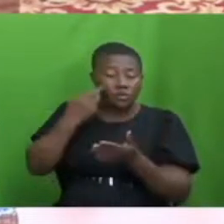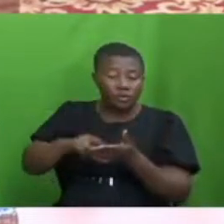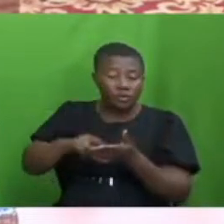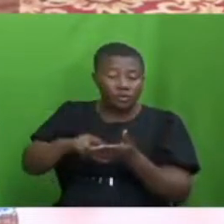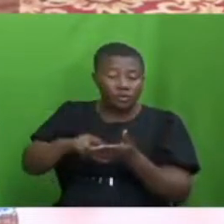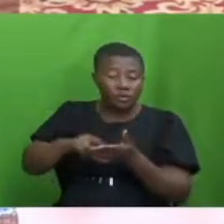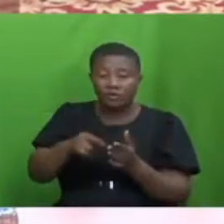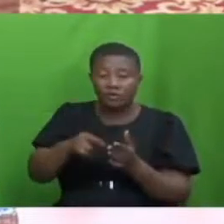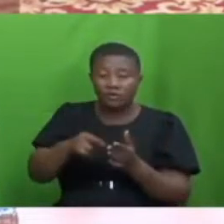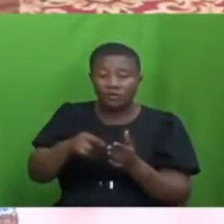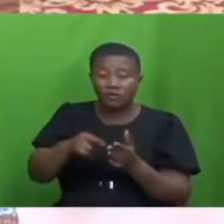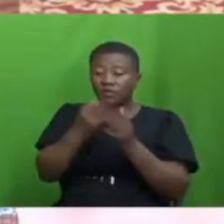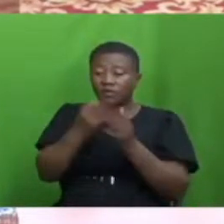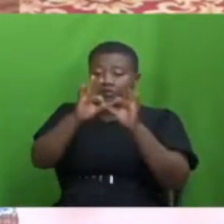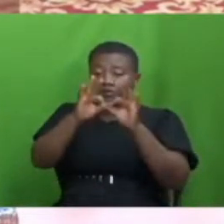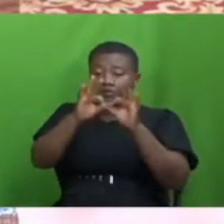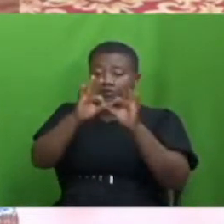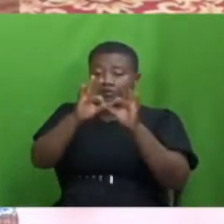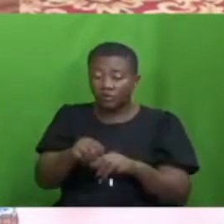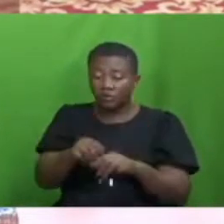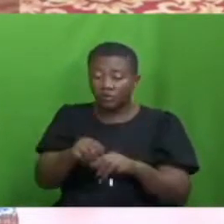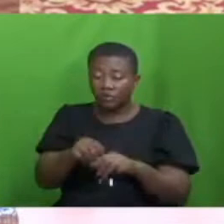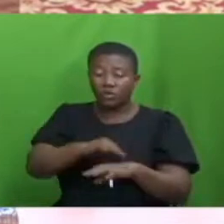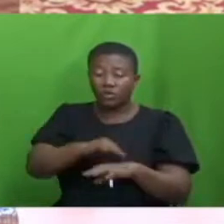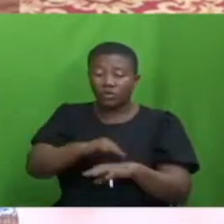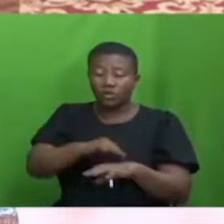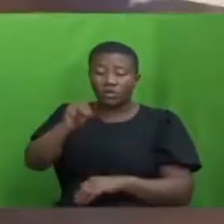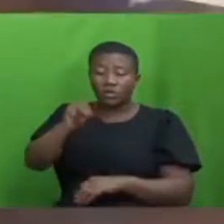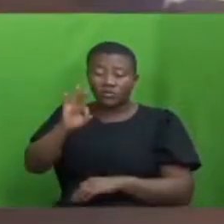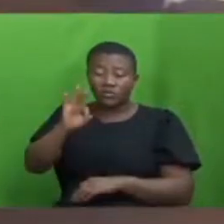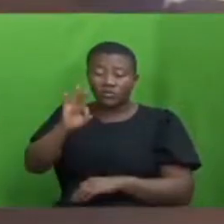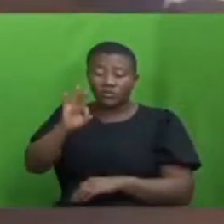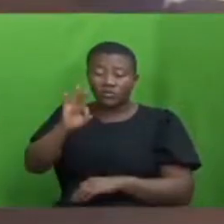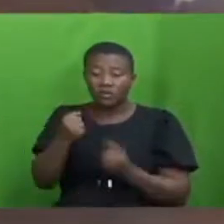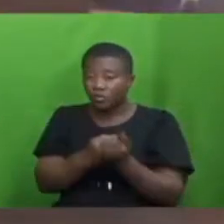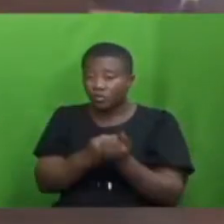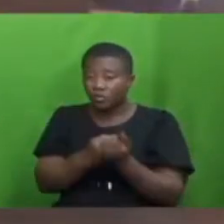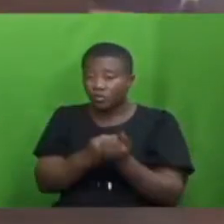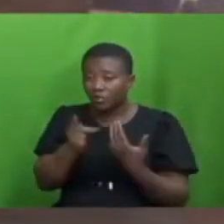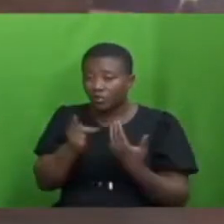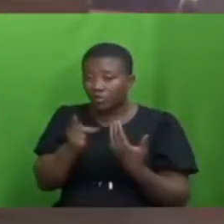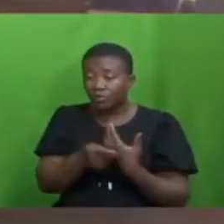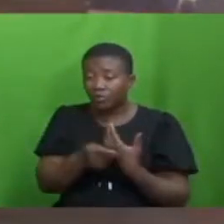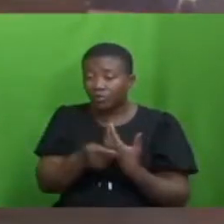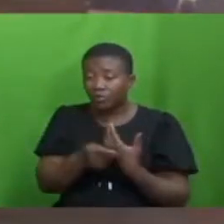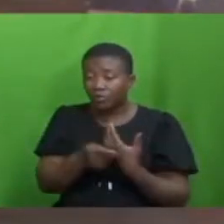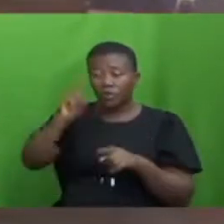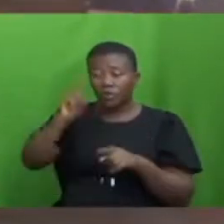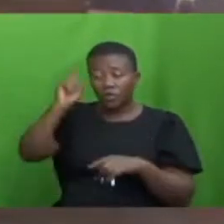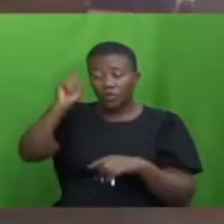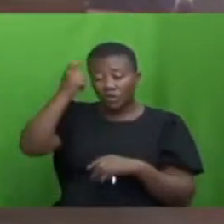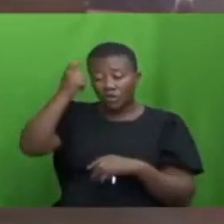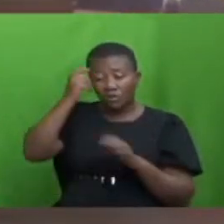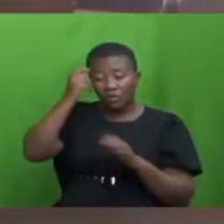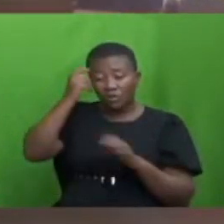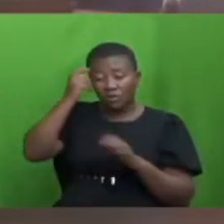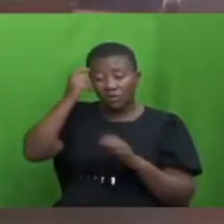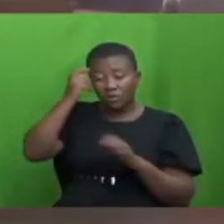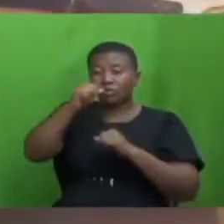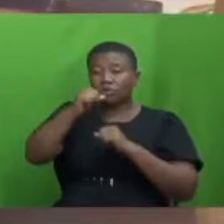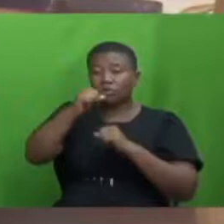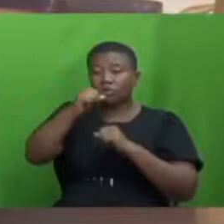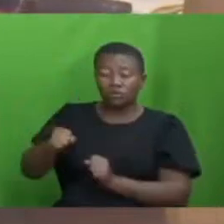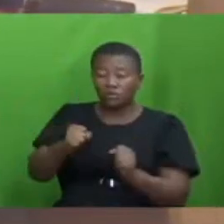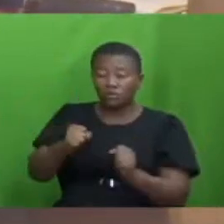fiscal framework which aligns with the IMF-supported PCPEC, and outline government's growth strategy to drive the